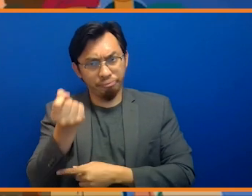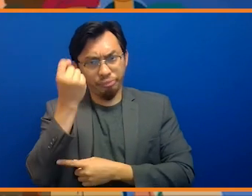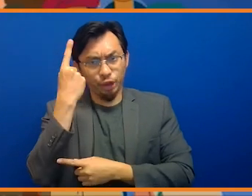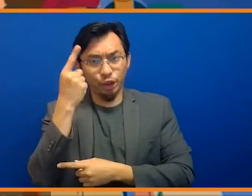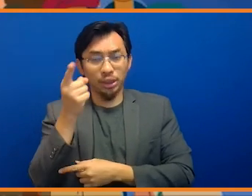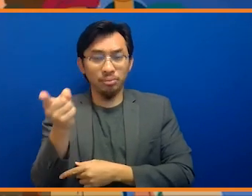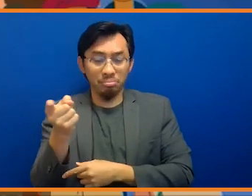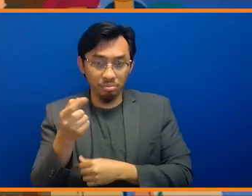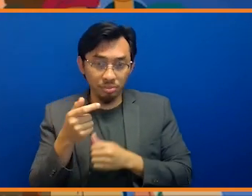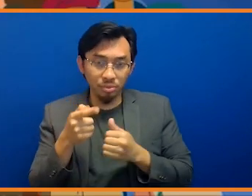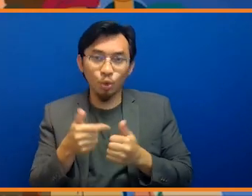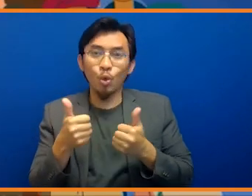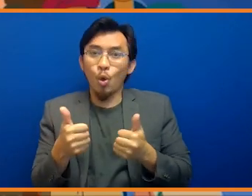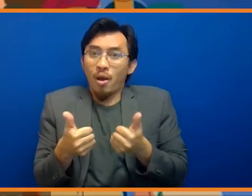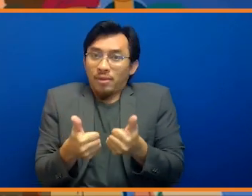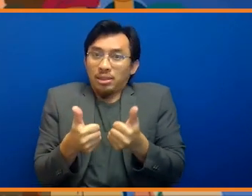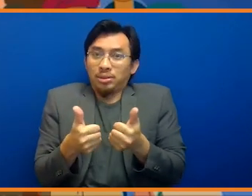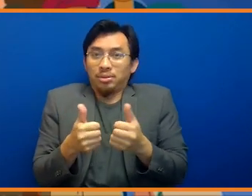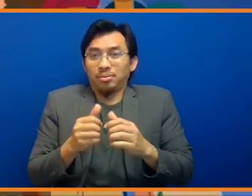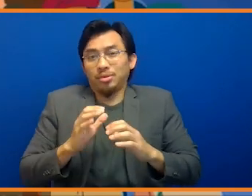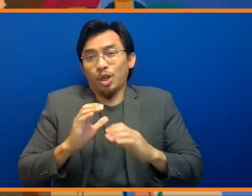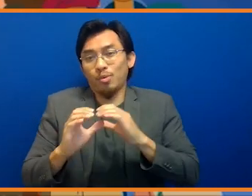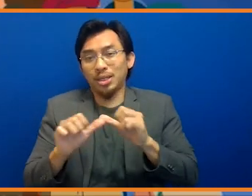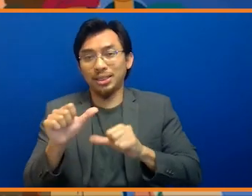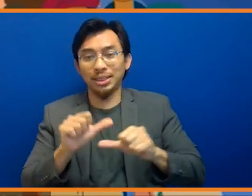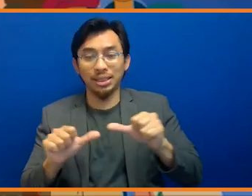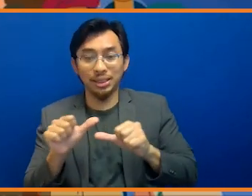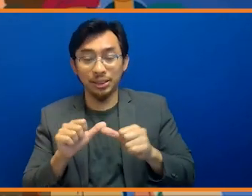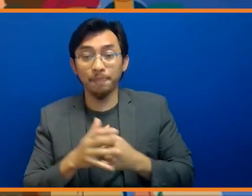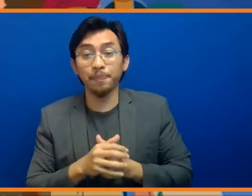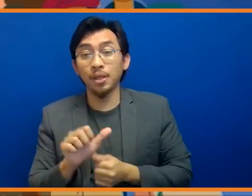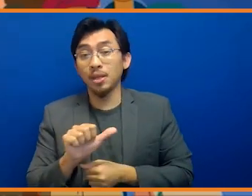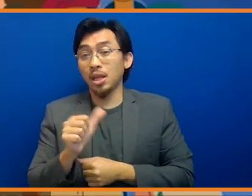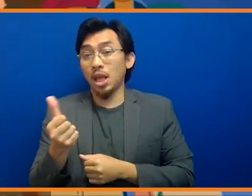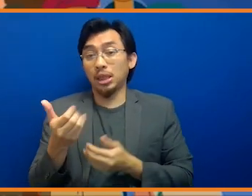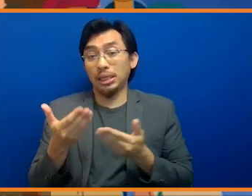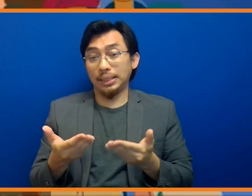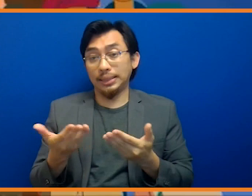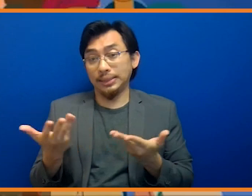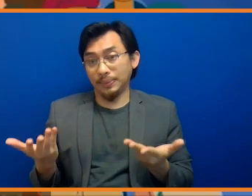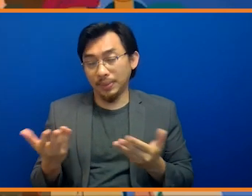And then effective silent communication, another thing in the